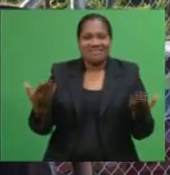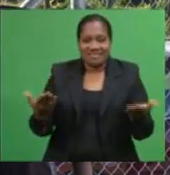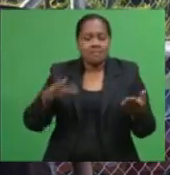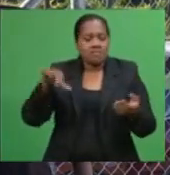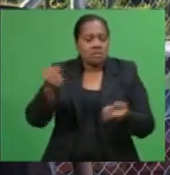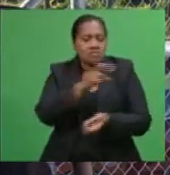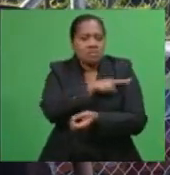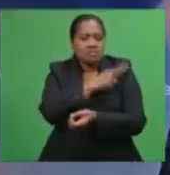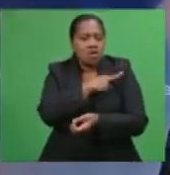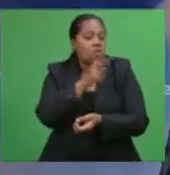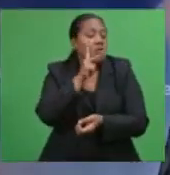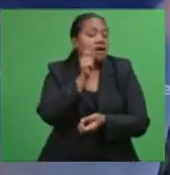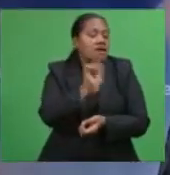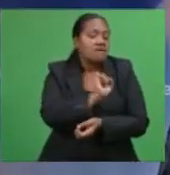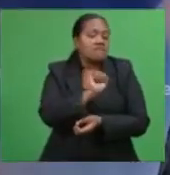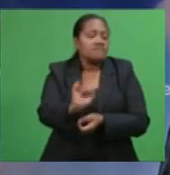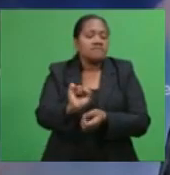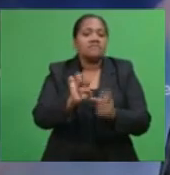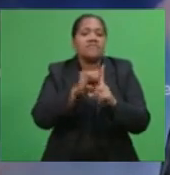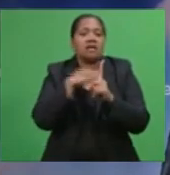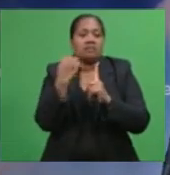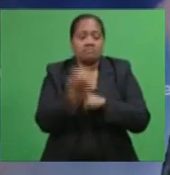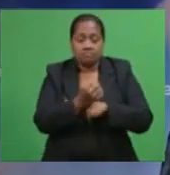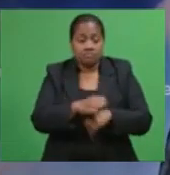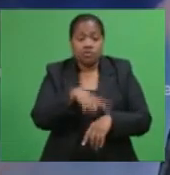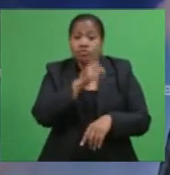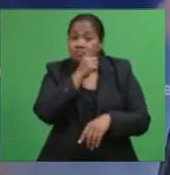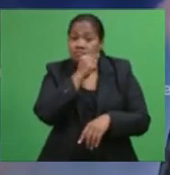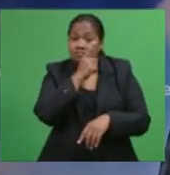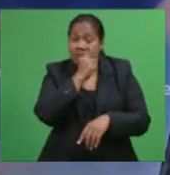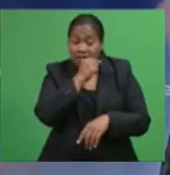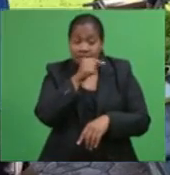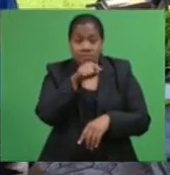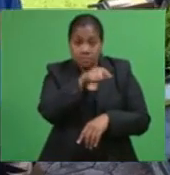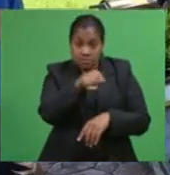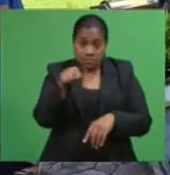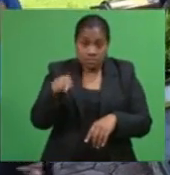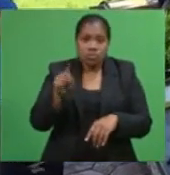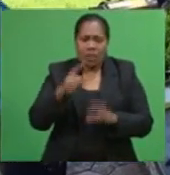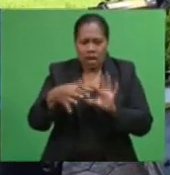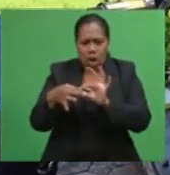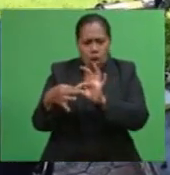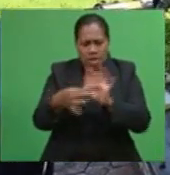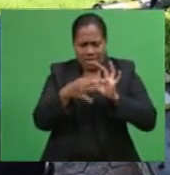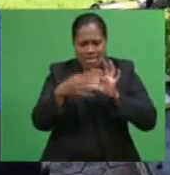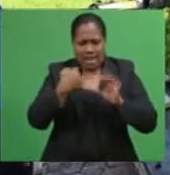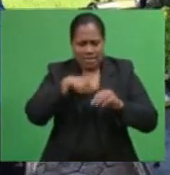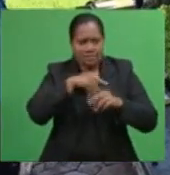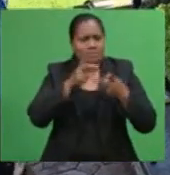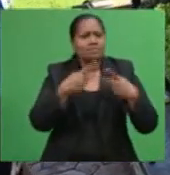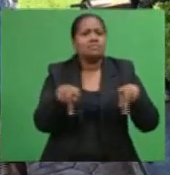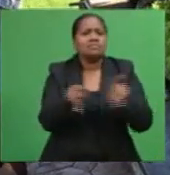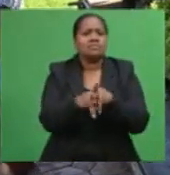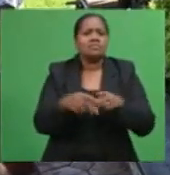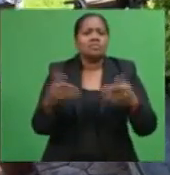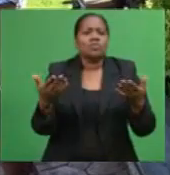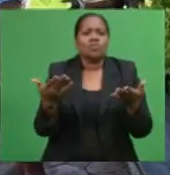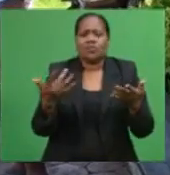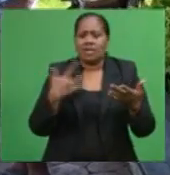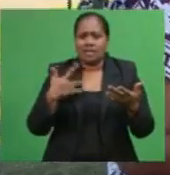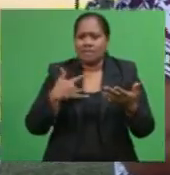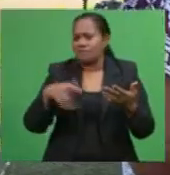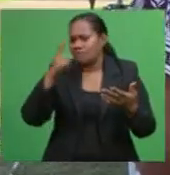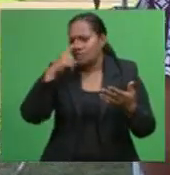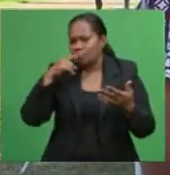their environment. These birds connect to all of these habitats and they connect us the places where we live to places